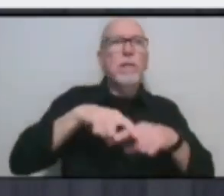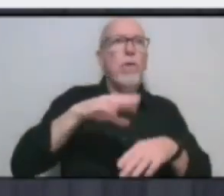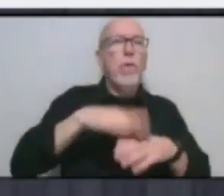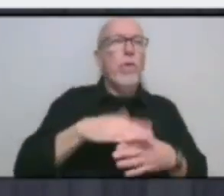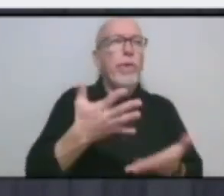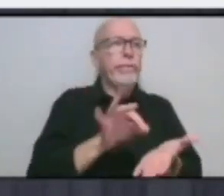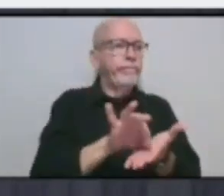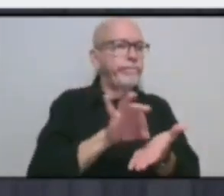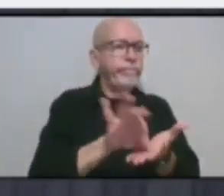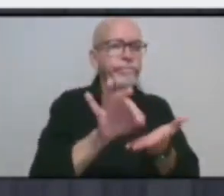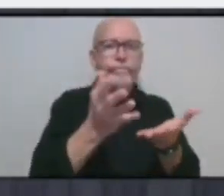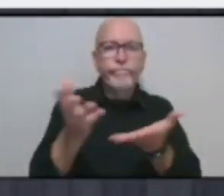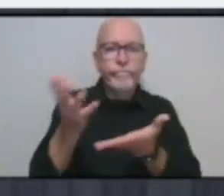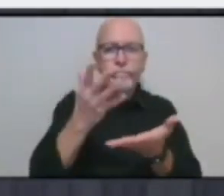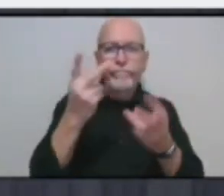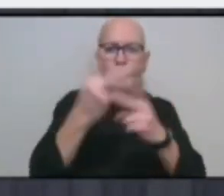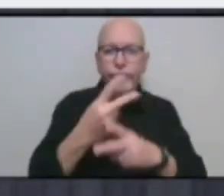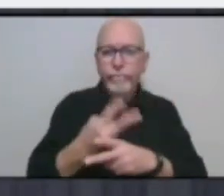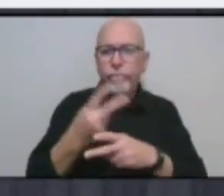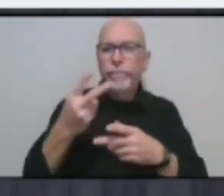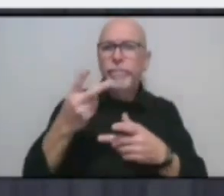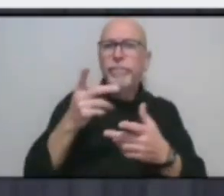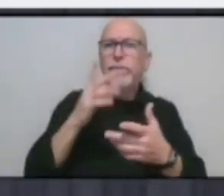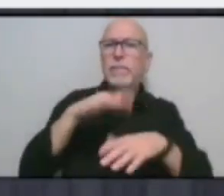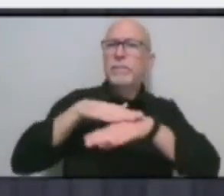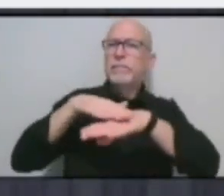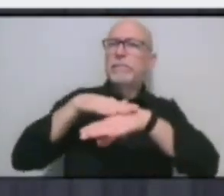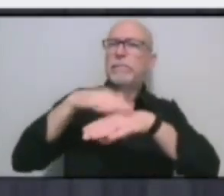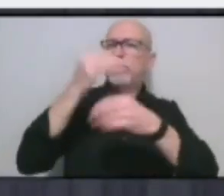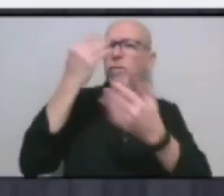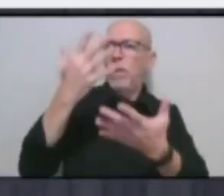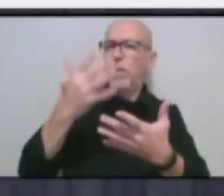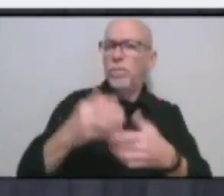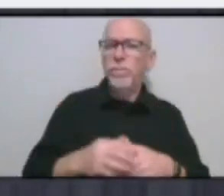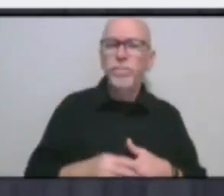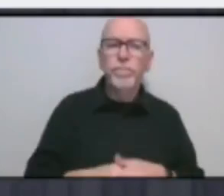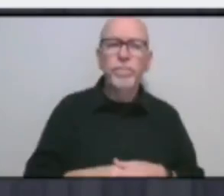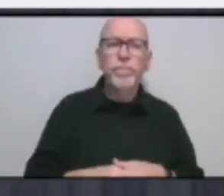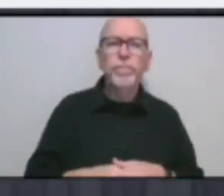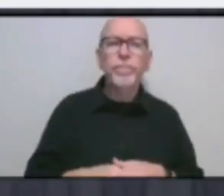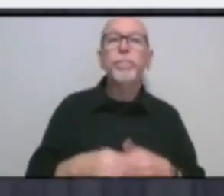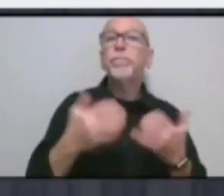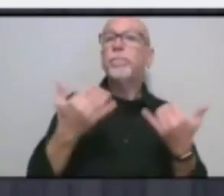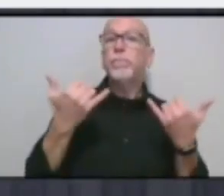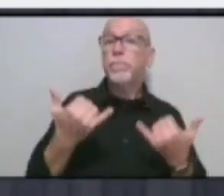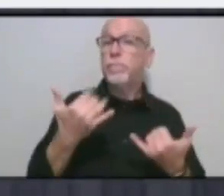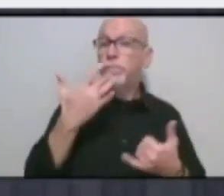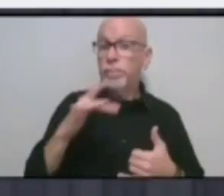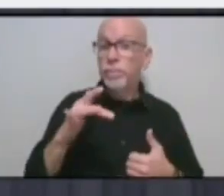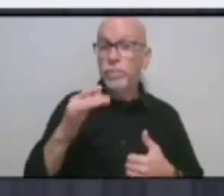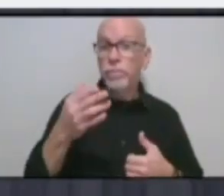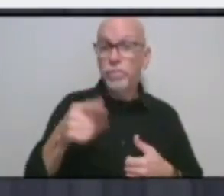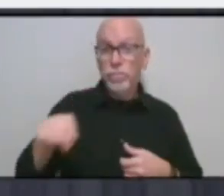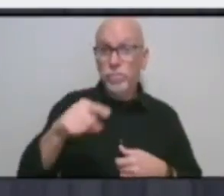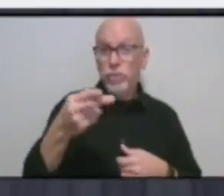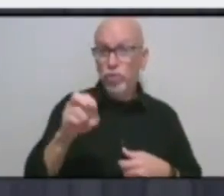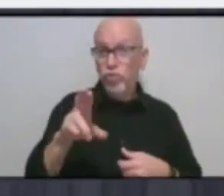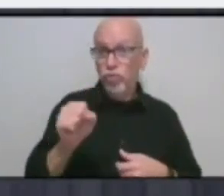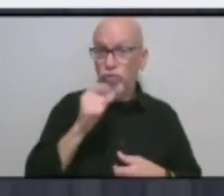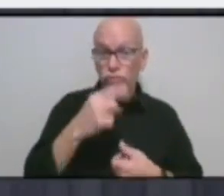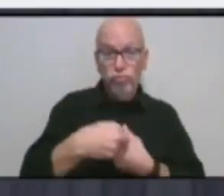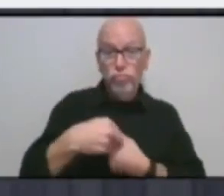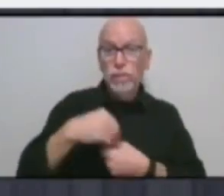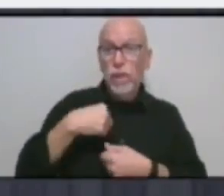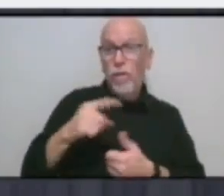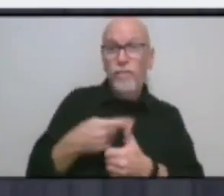to determine the proportion that ended in death. Luckily, Hoosiers' participation in Wave 1 of our study